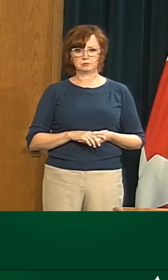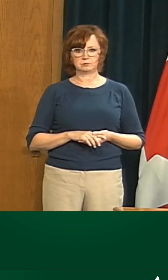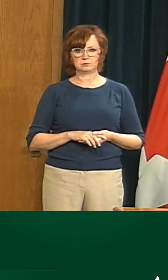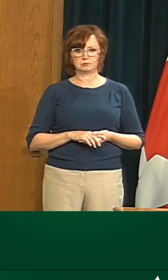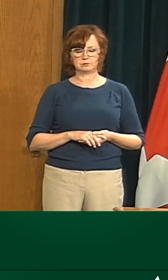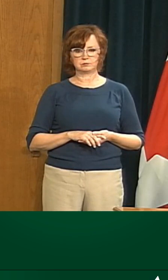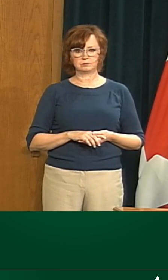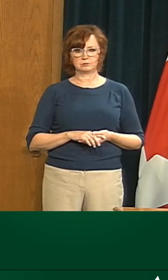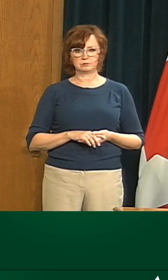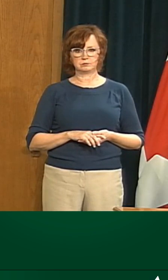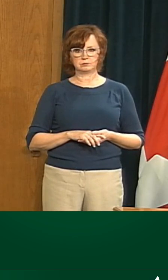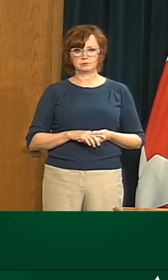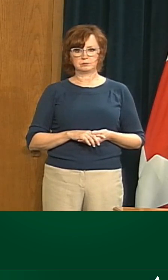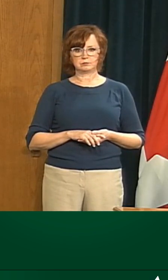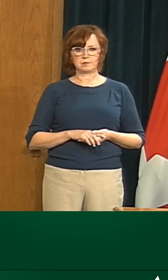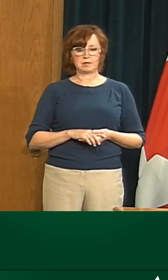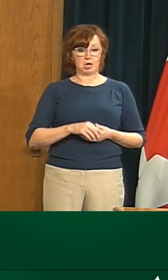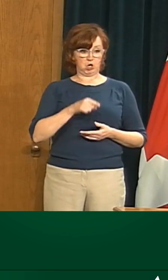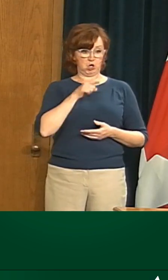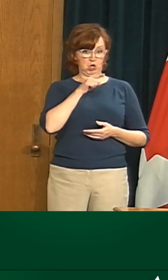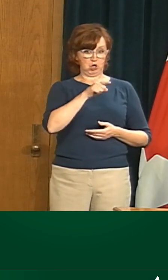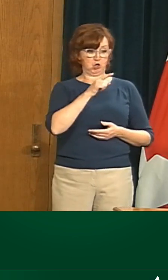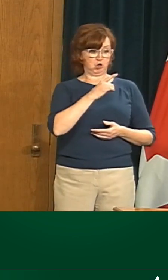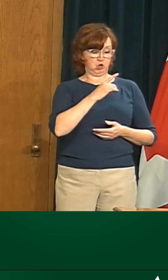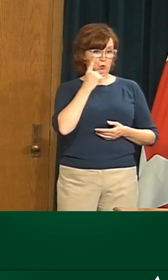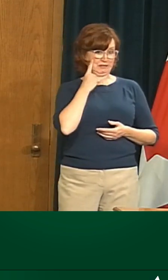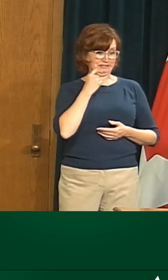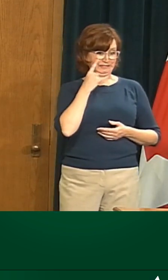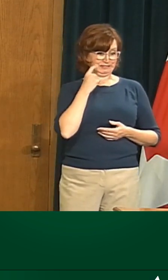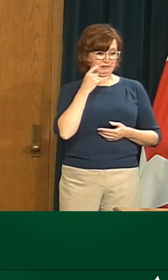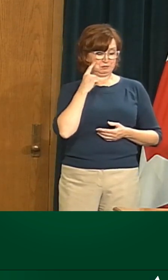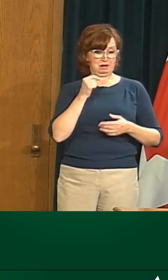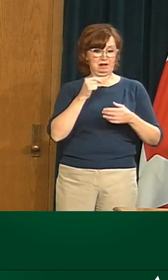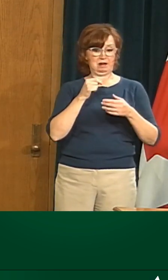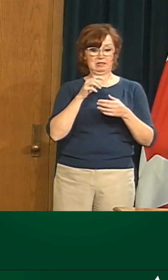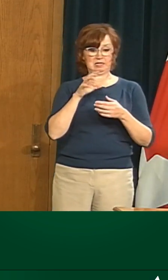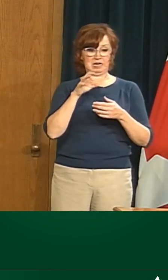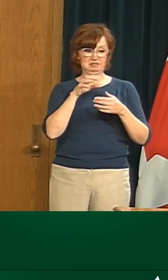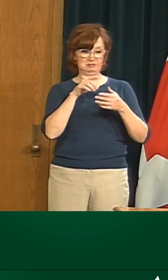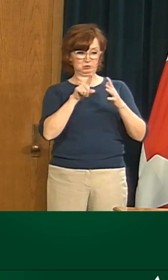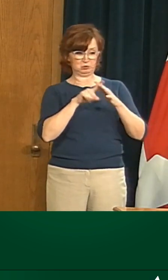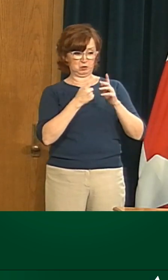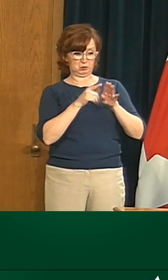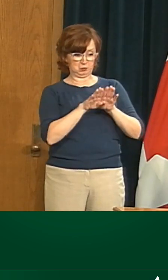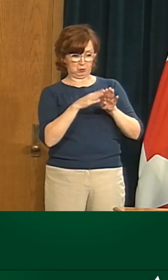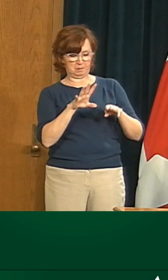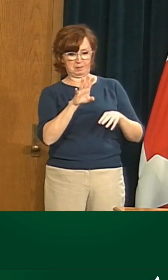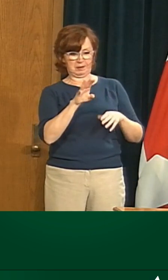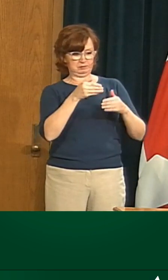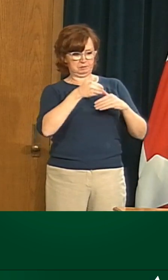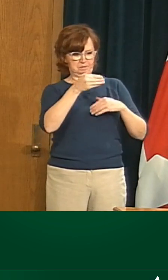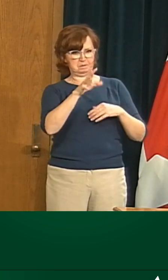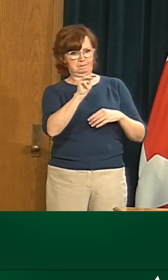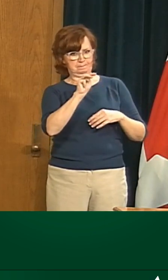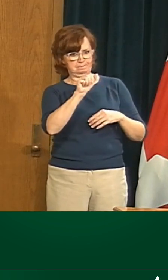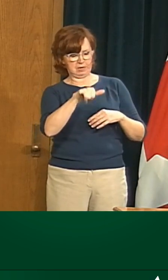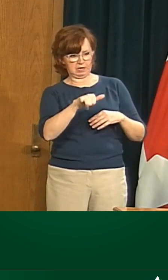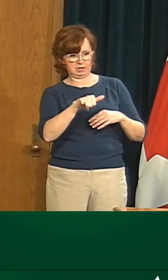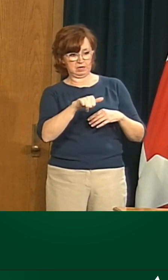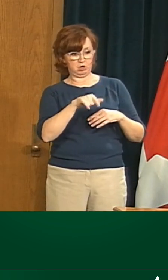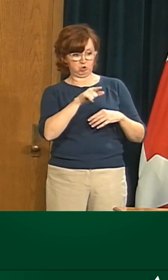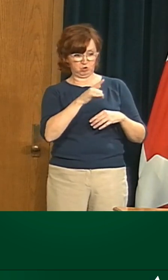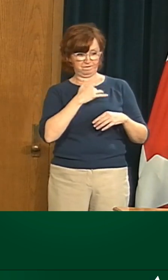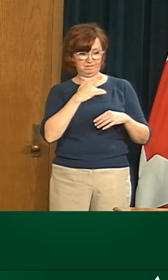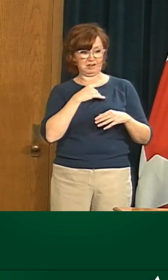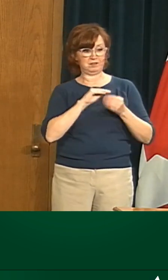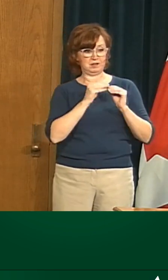an increase in COVID-19 cases? And if so, what kind of an increase can we expect to see? So I'll just begin by saying